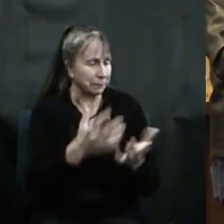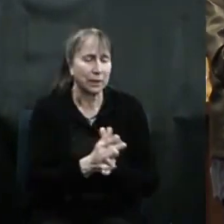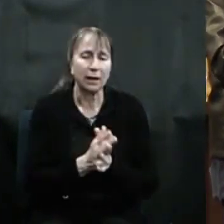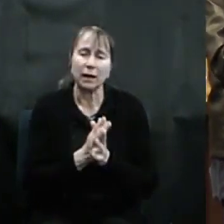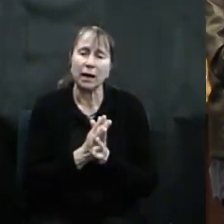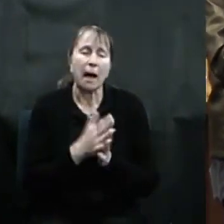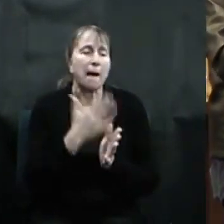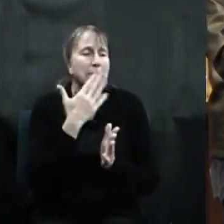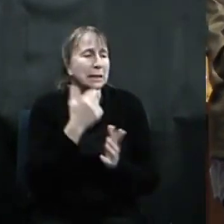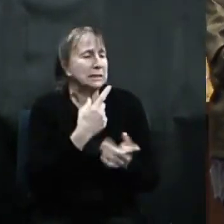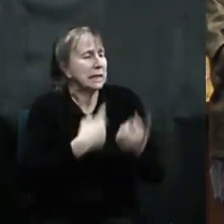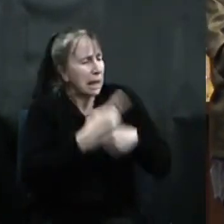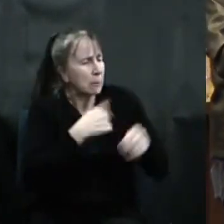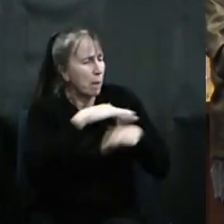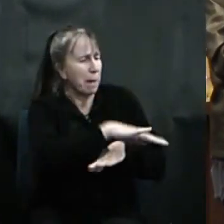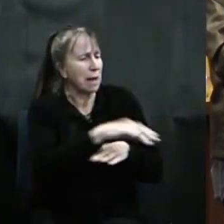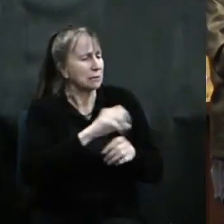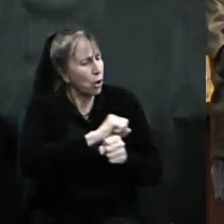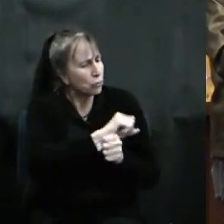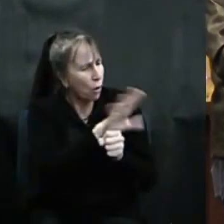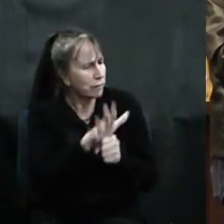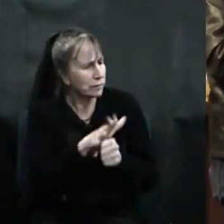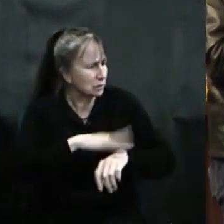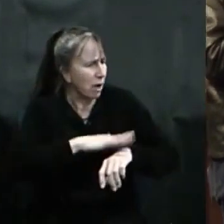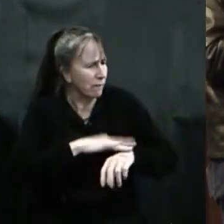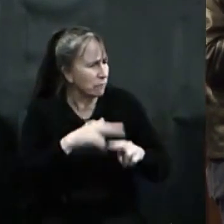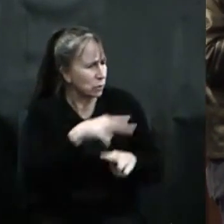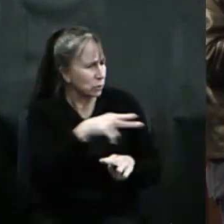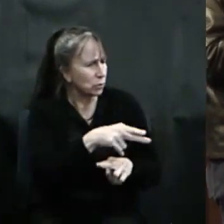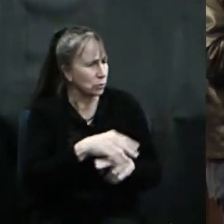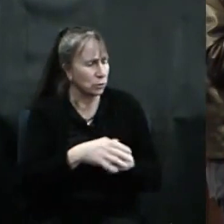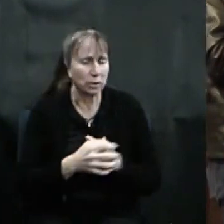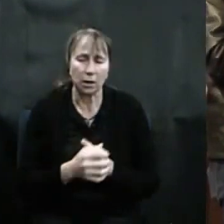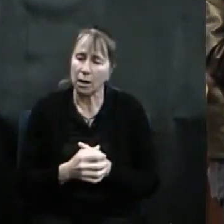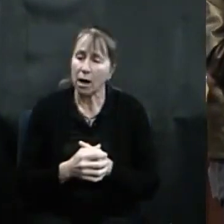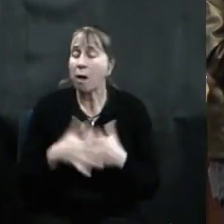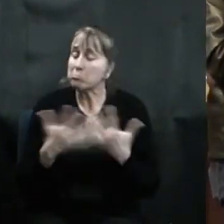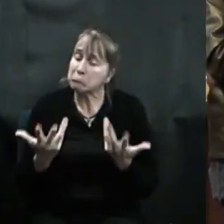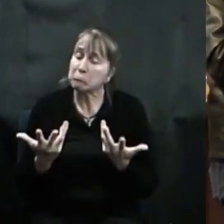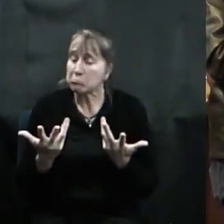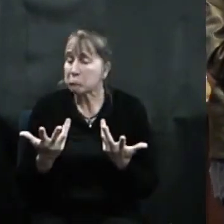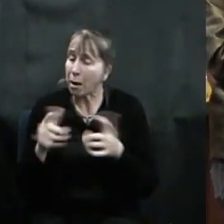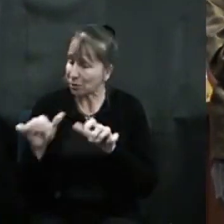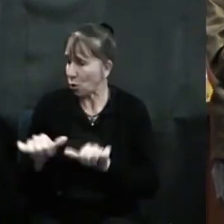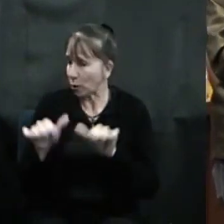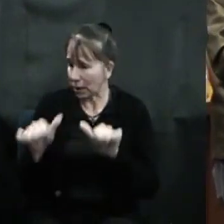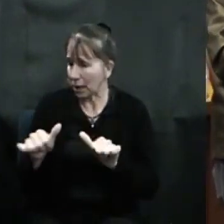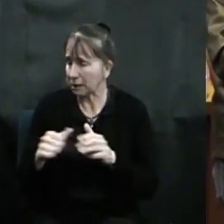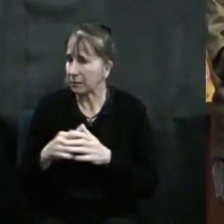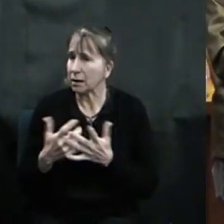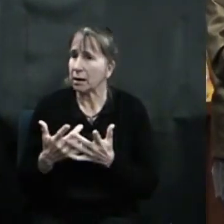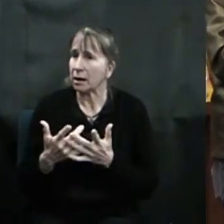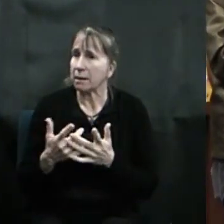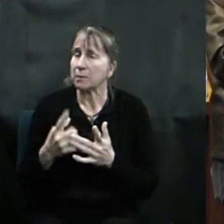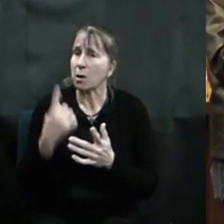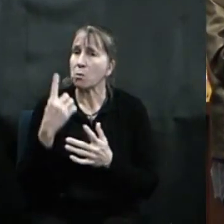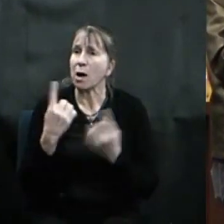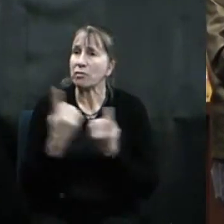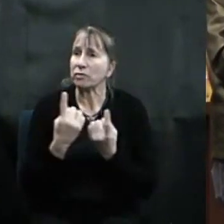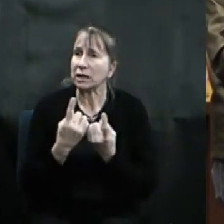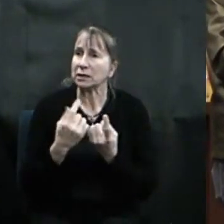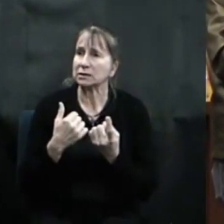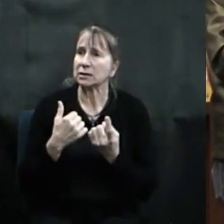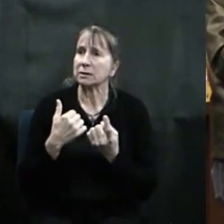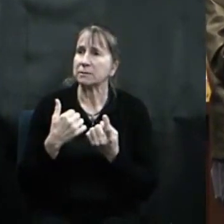COVID season has been for you and your family. Hasn't been too bad, actually. I think one of the things is I've kept working, Sharon's